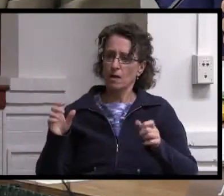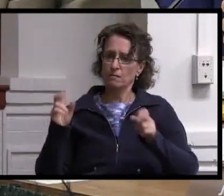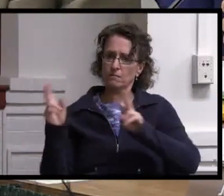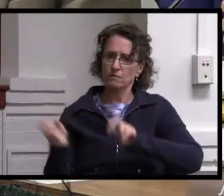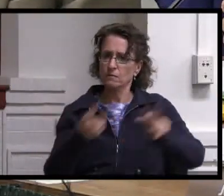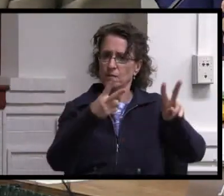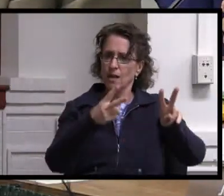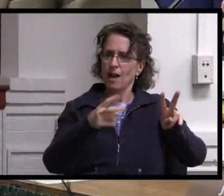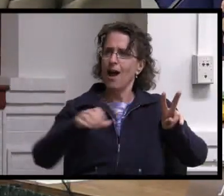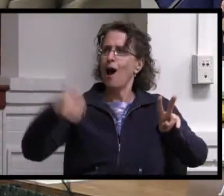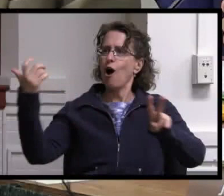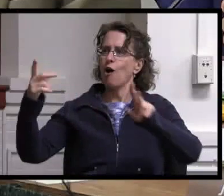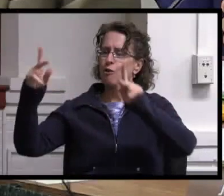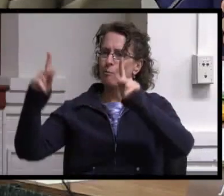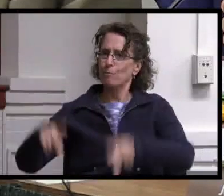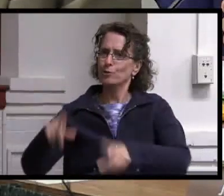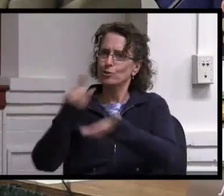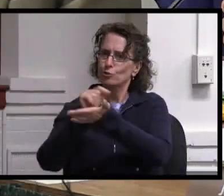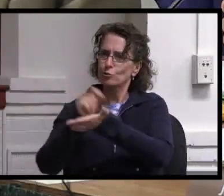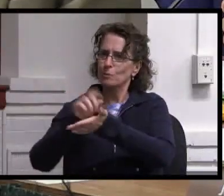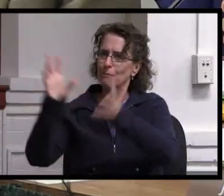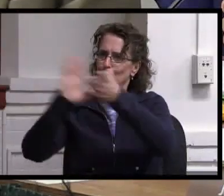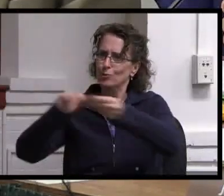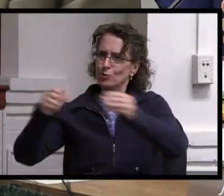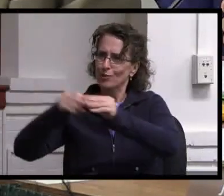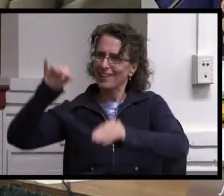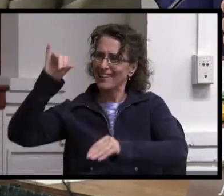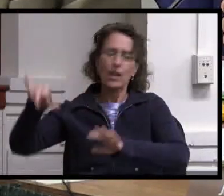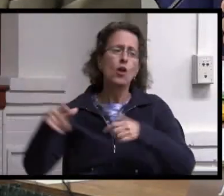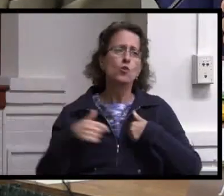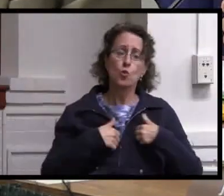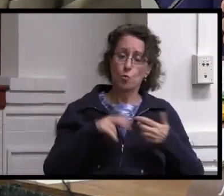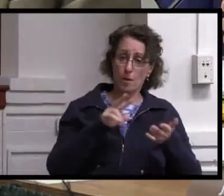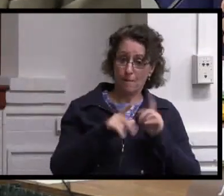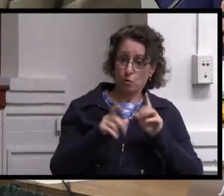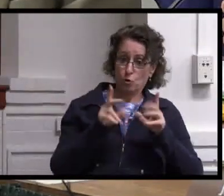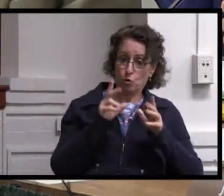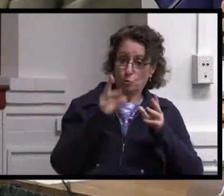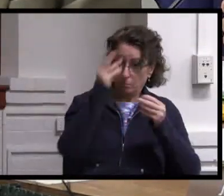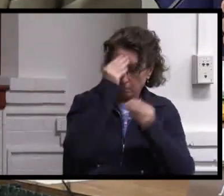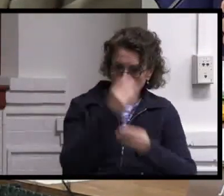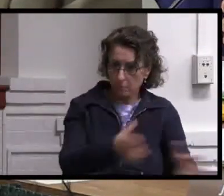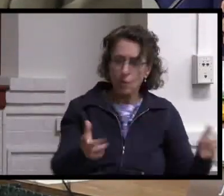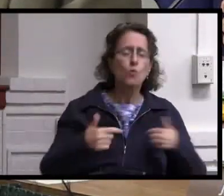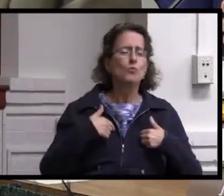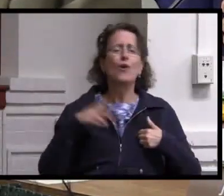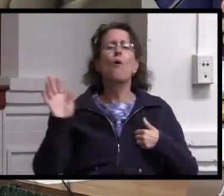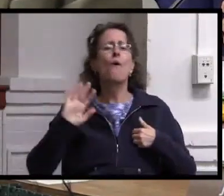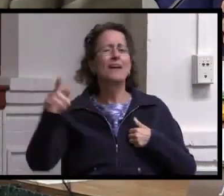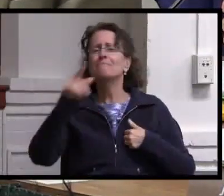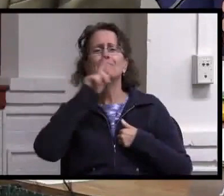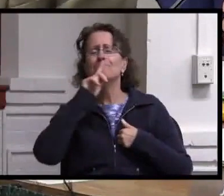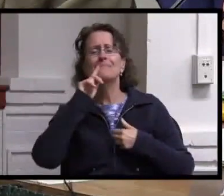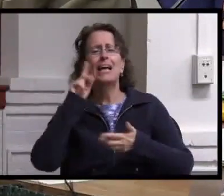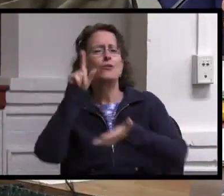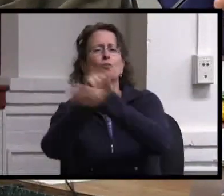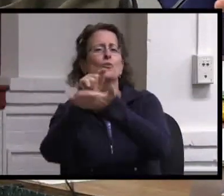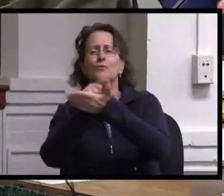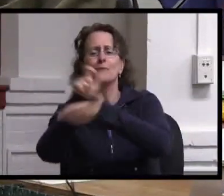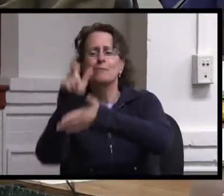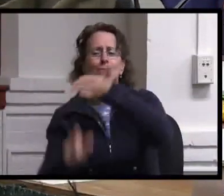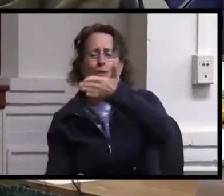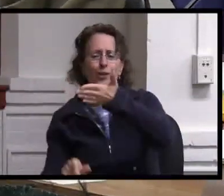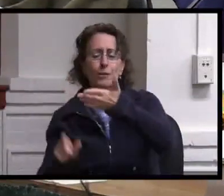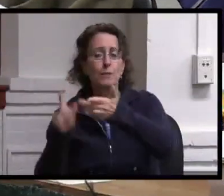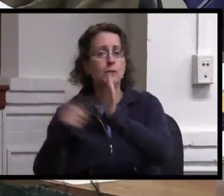about. I mean, I think if we're sending out a press release... That's what I meant. Okay. Yeah. And that's what I think he means, too. Because I don't want to say that sometimes the press gets it